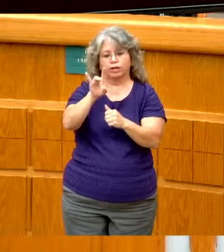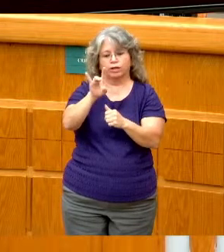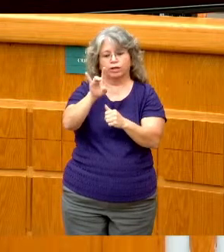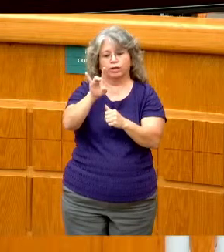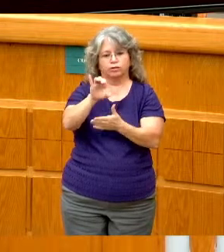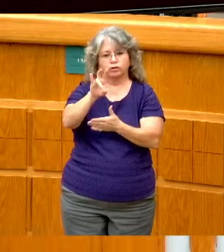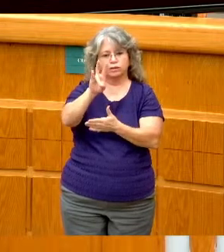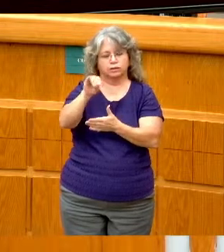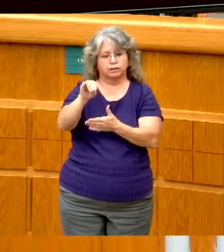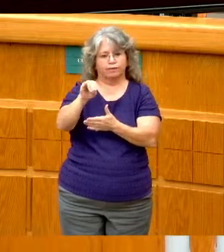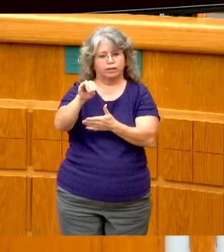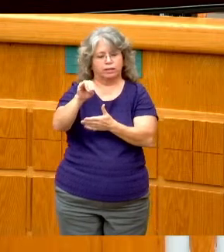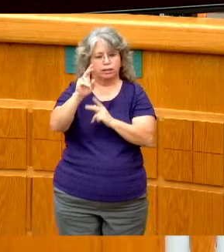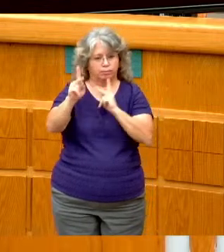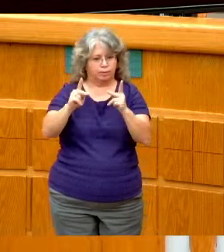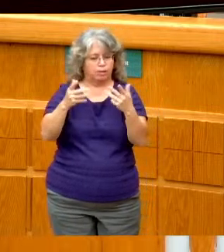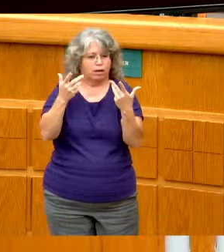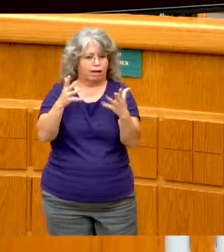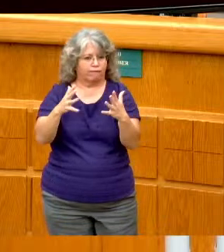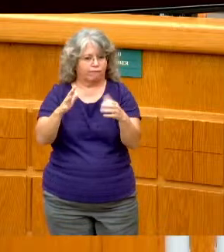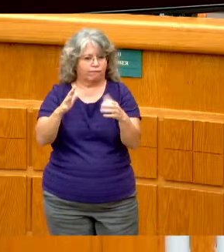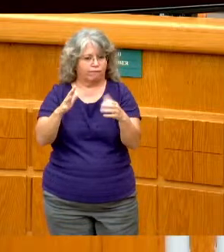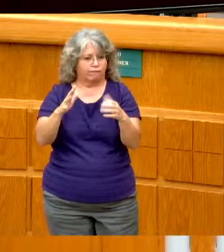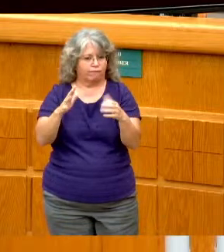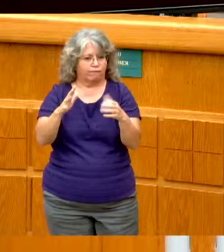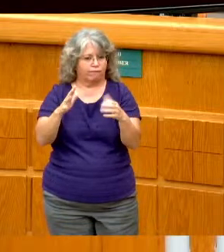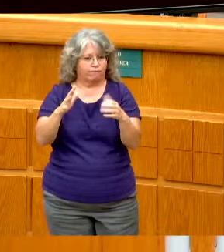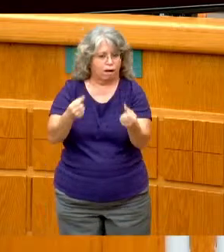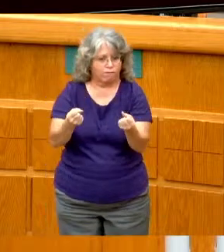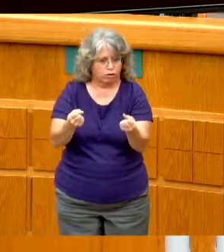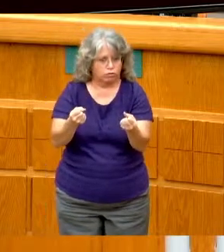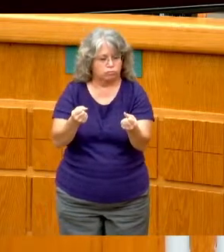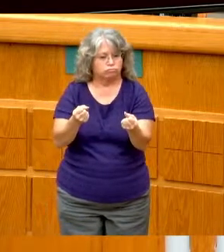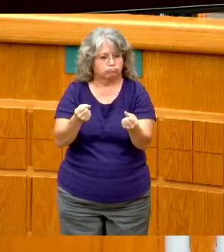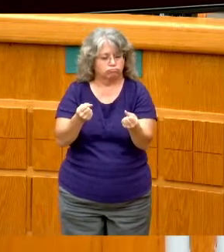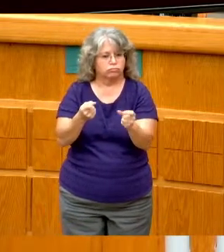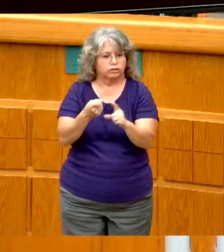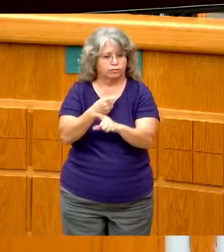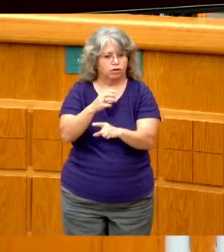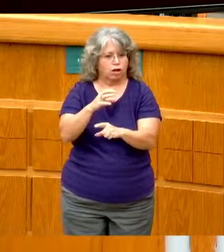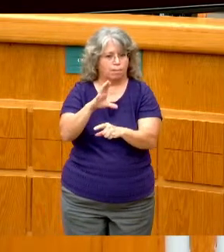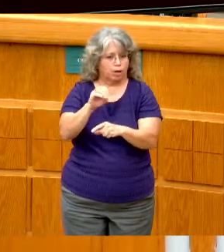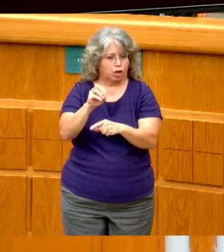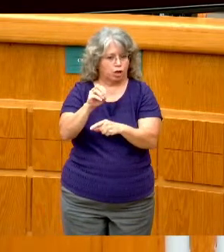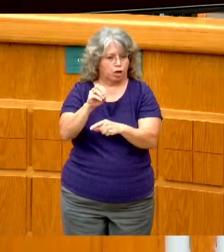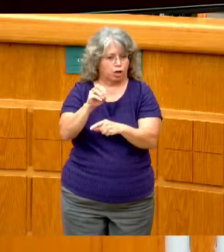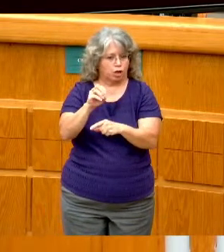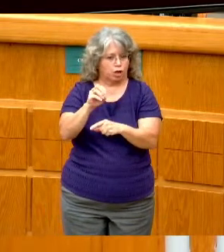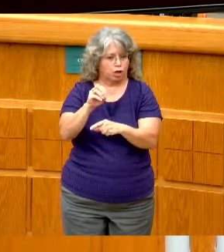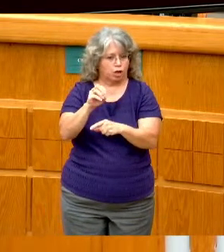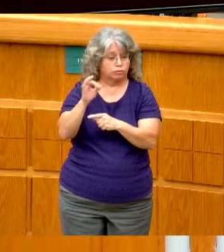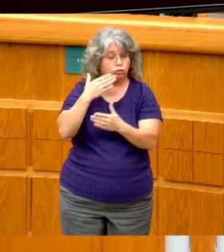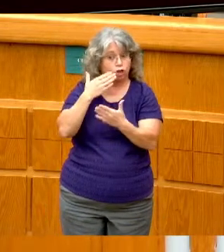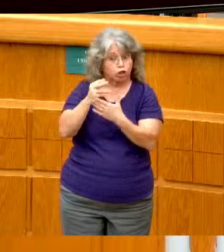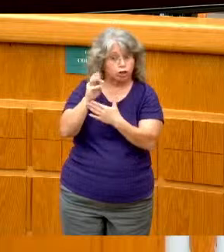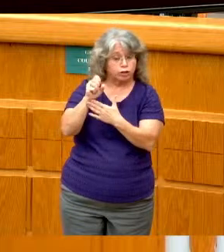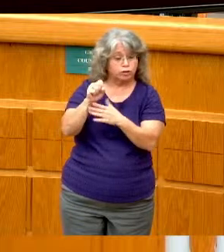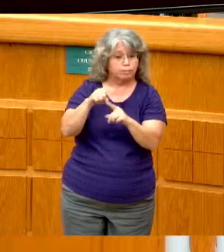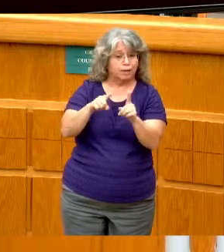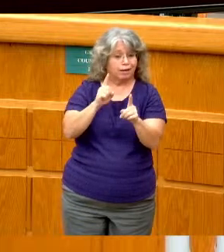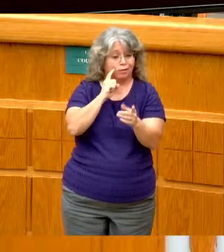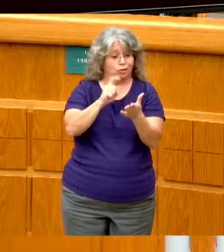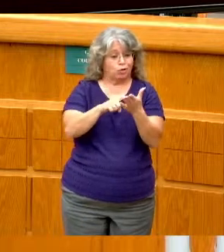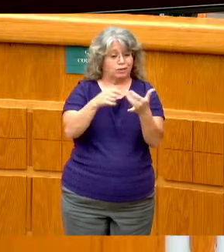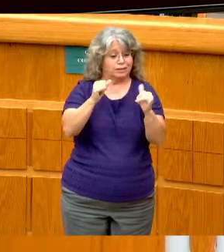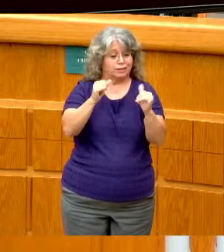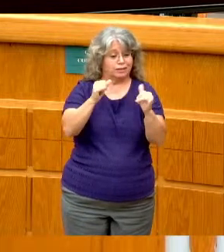38,870 individuals have recovered from COVID-19, which is really great news. But you see that we still have over 1,000